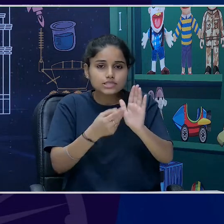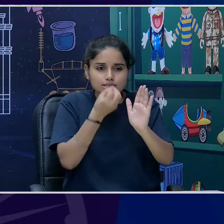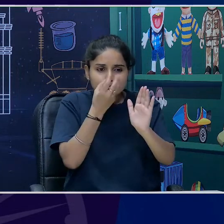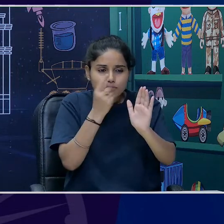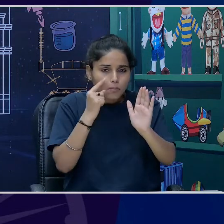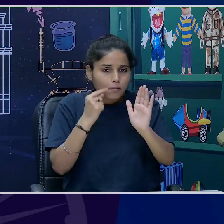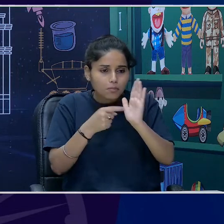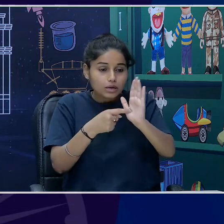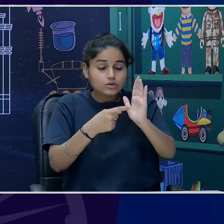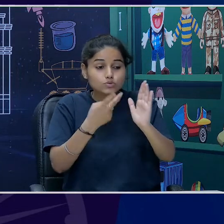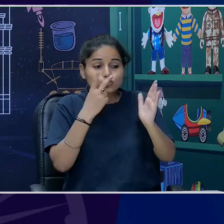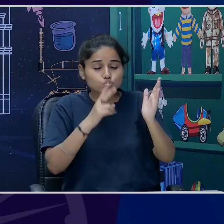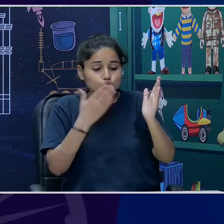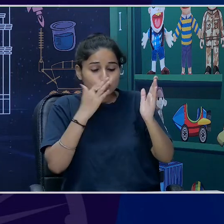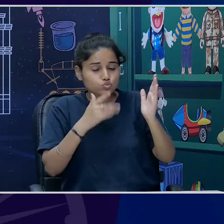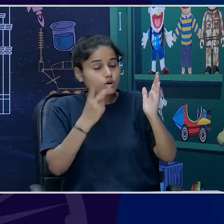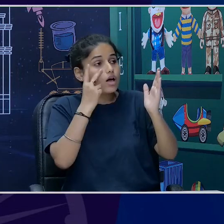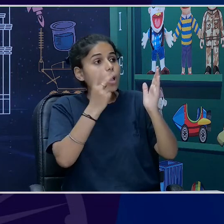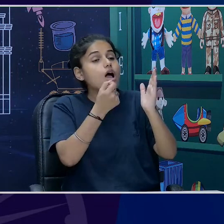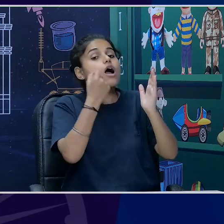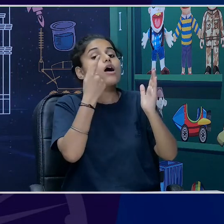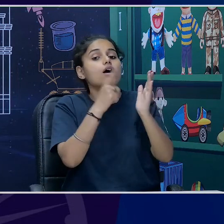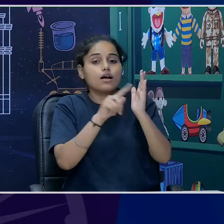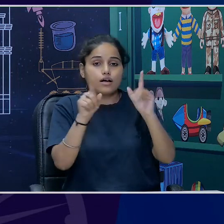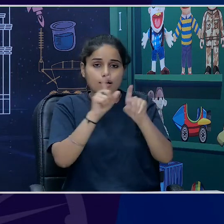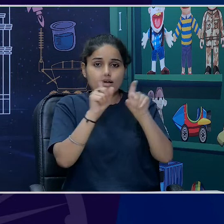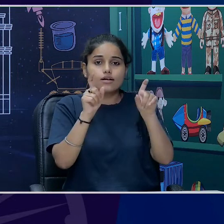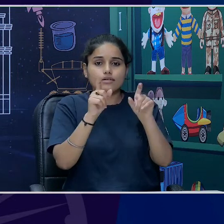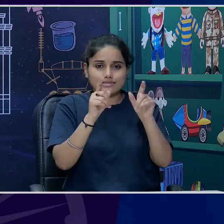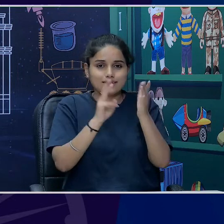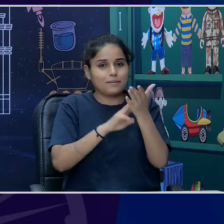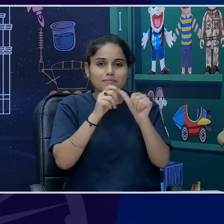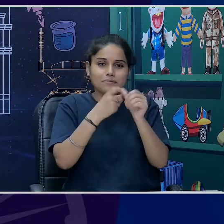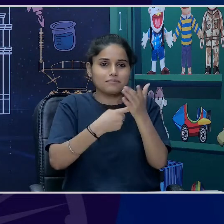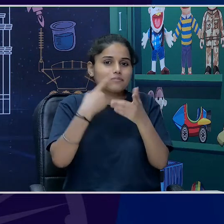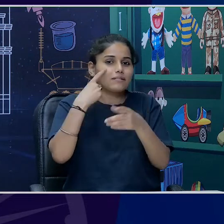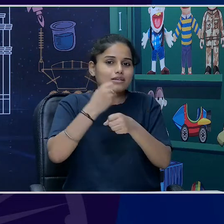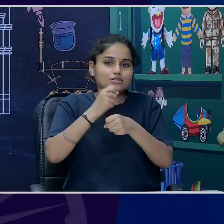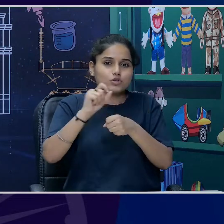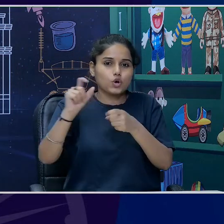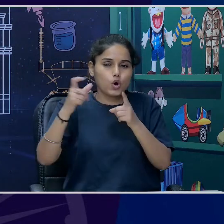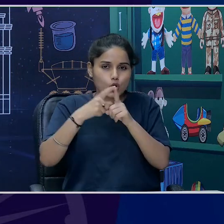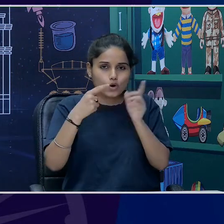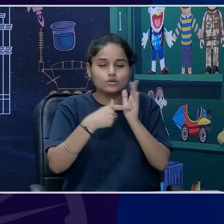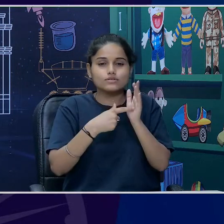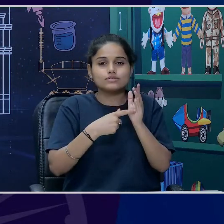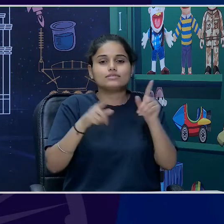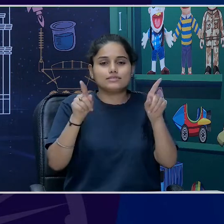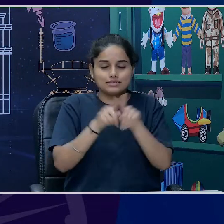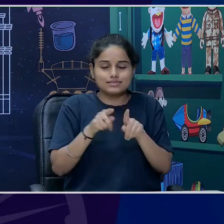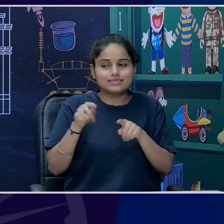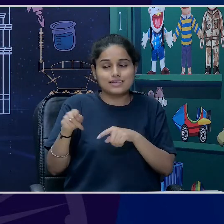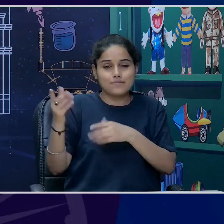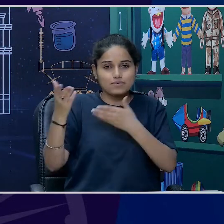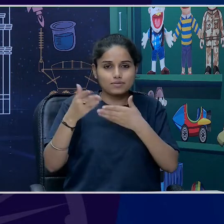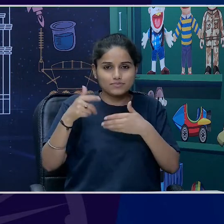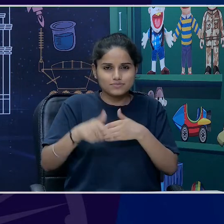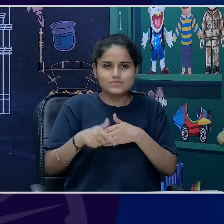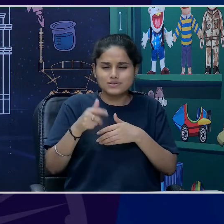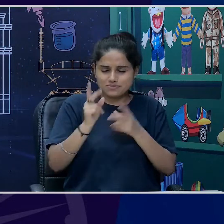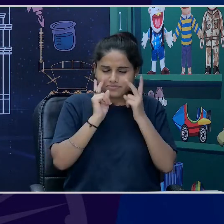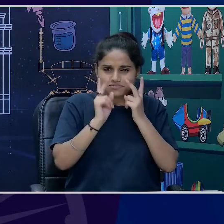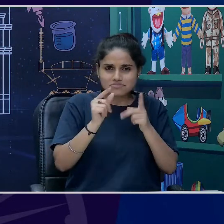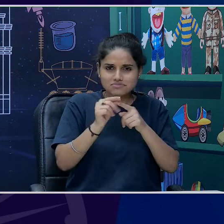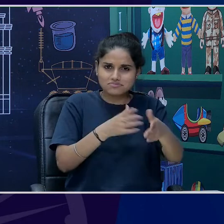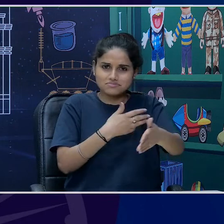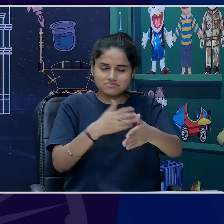child also. Absolutely. So, before we wrap up today's session, Supritika ji, as it was so good, so